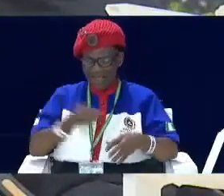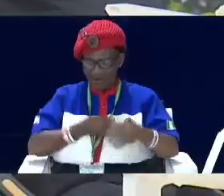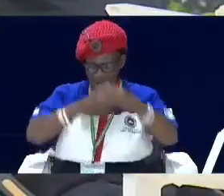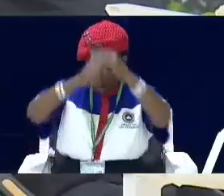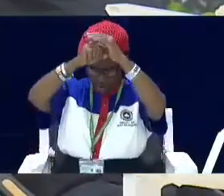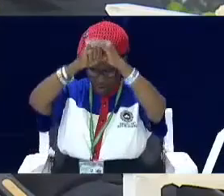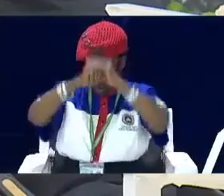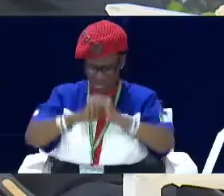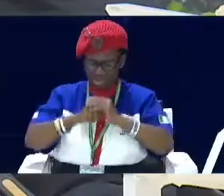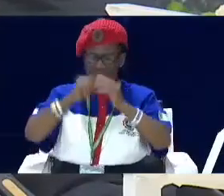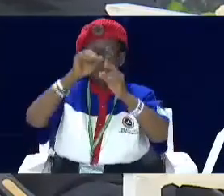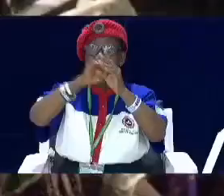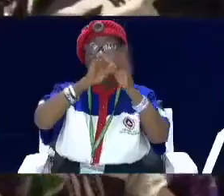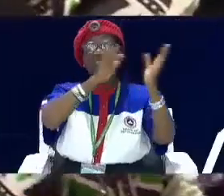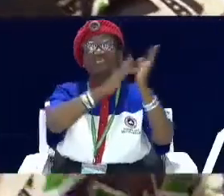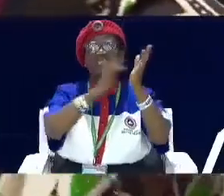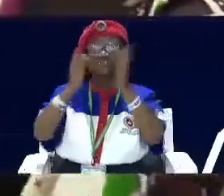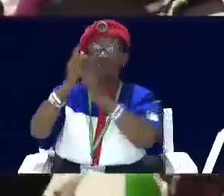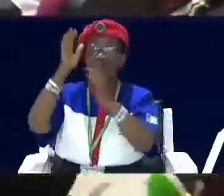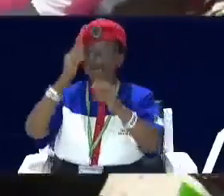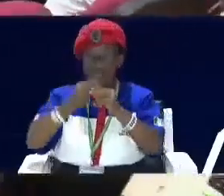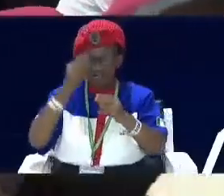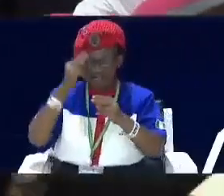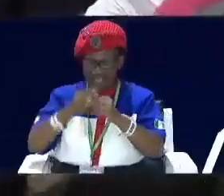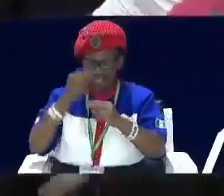name. Bye-bye, Justin.